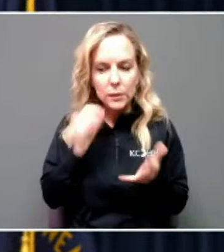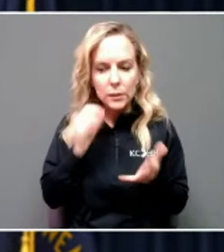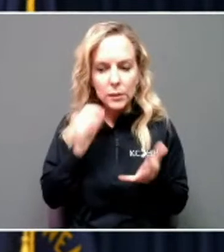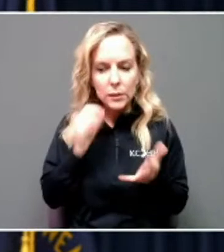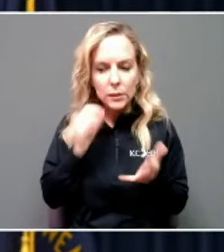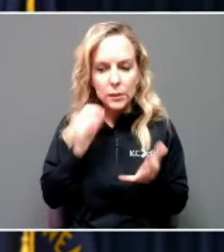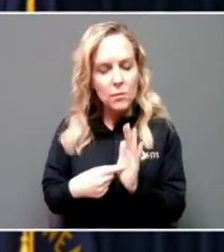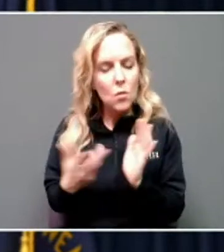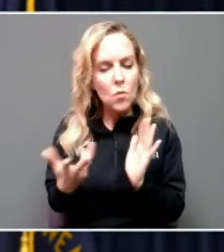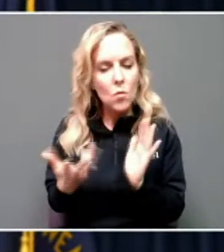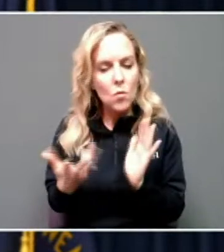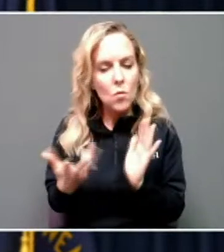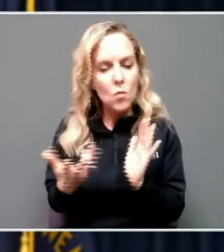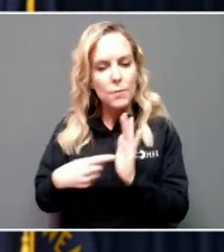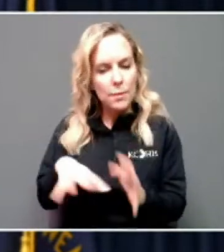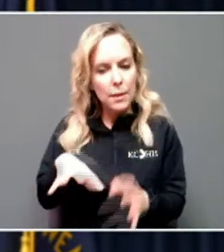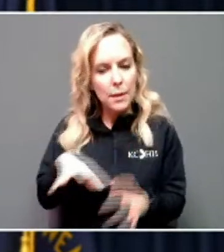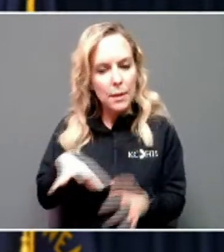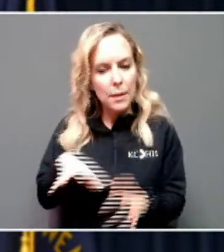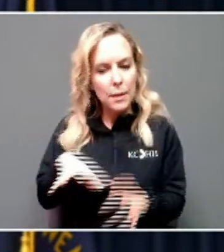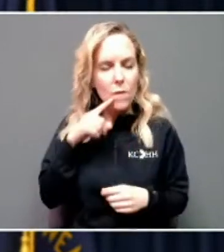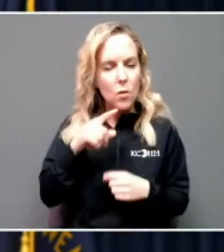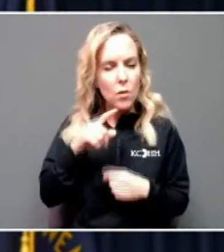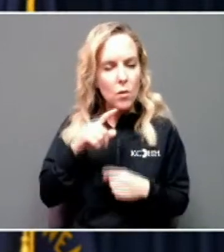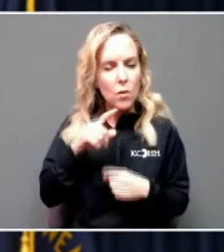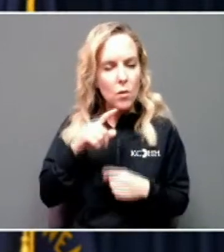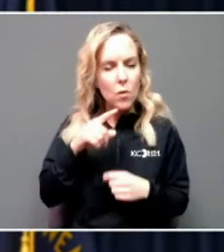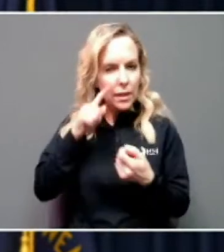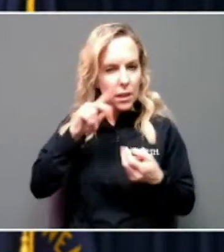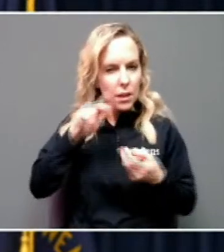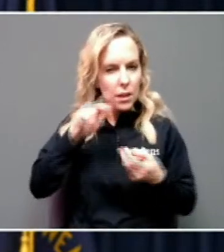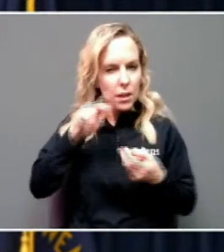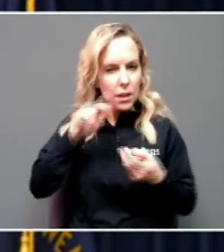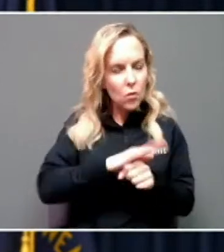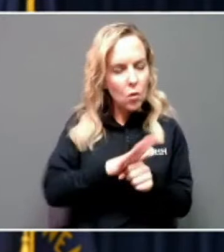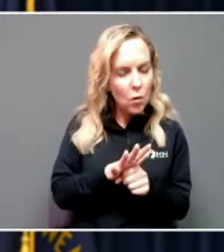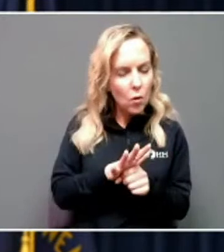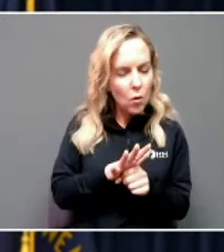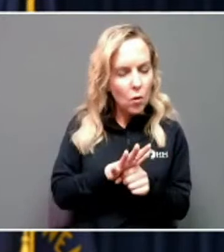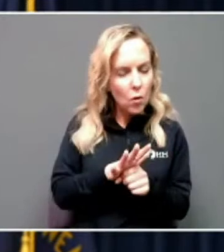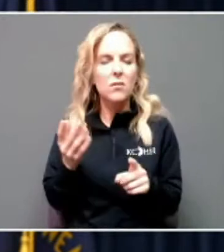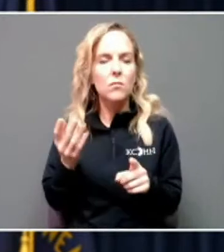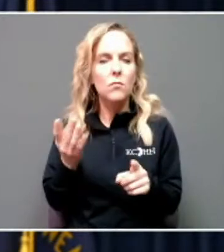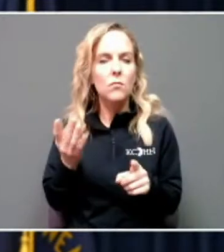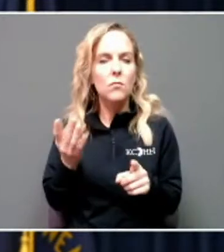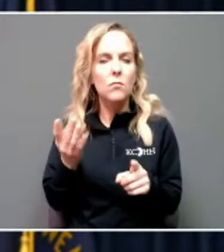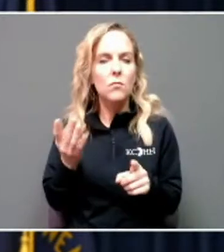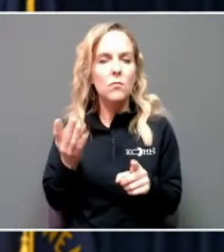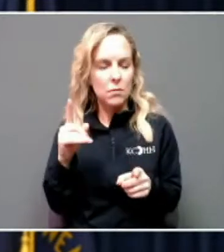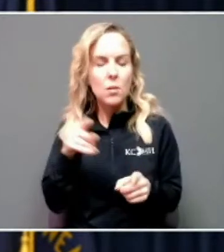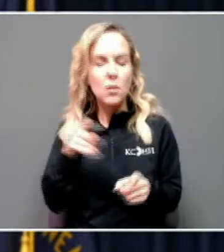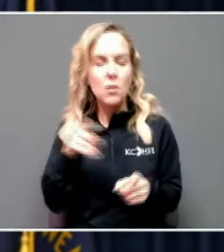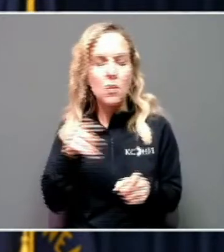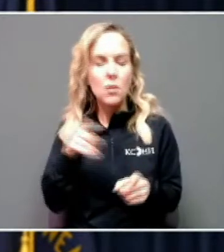symptoms include, and what kind of treatment they should pursue? Right. So one of